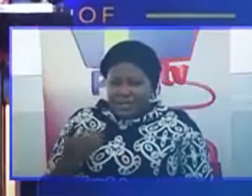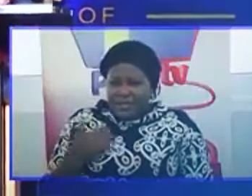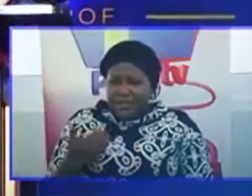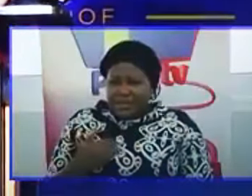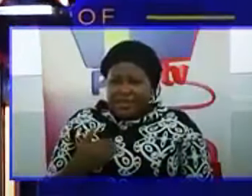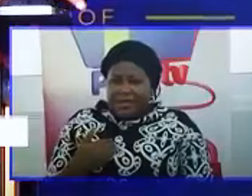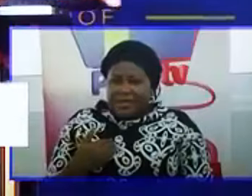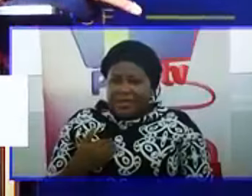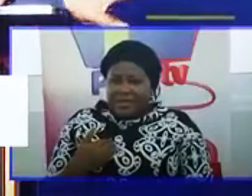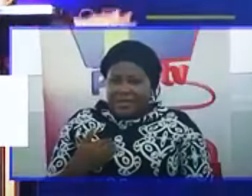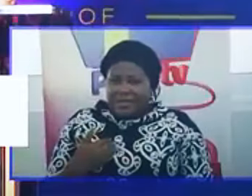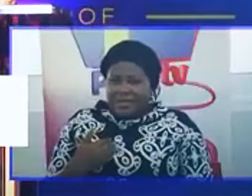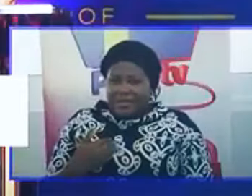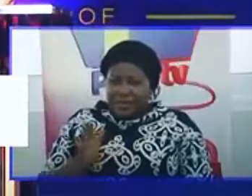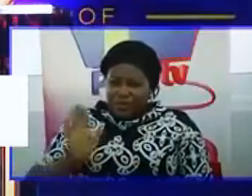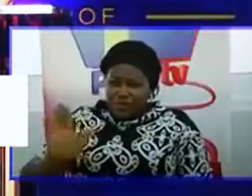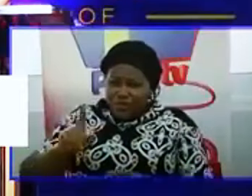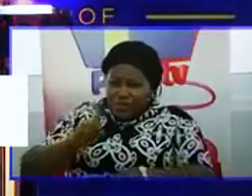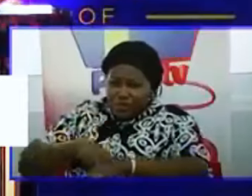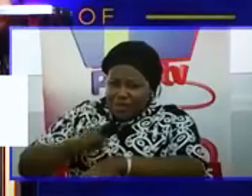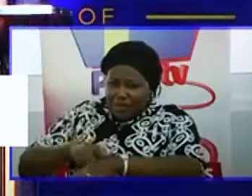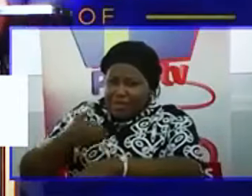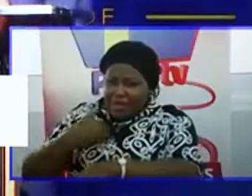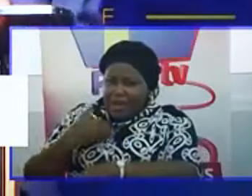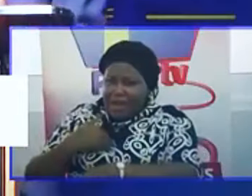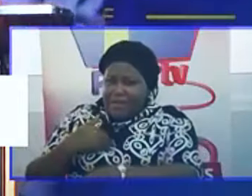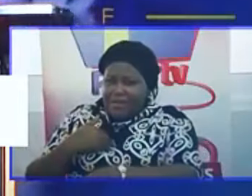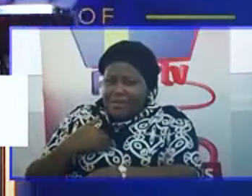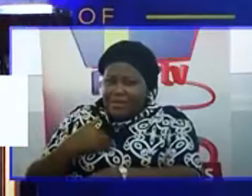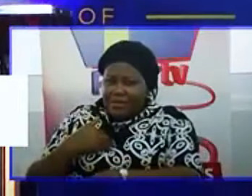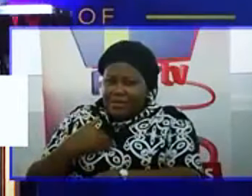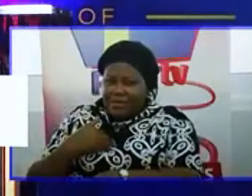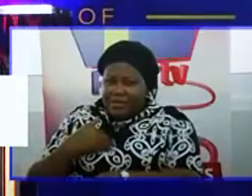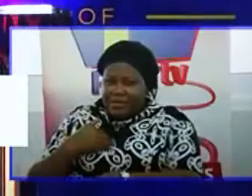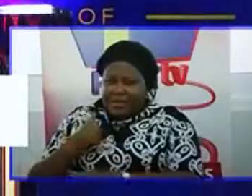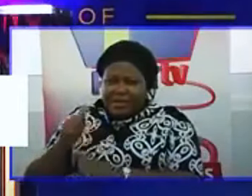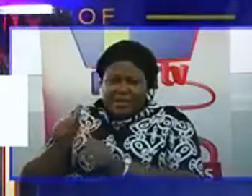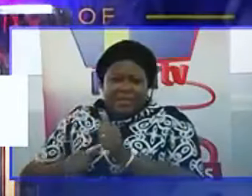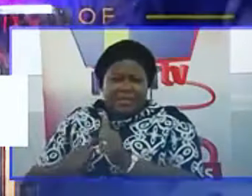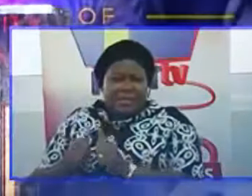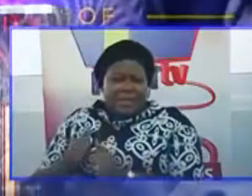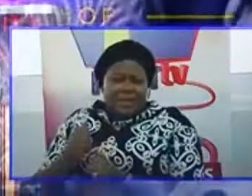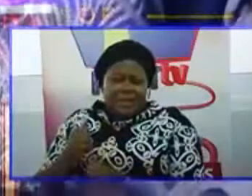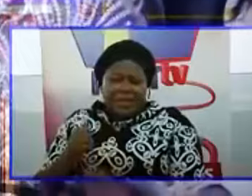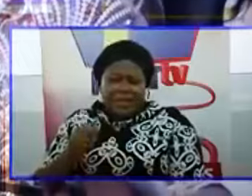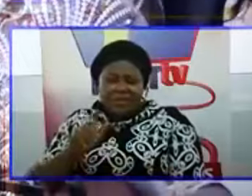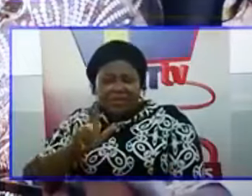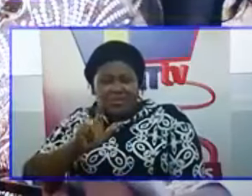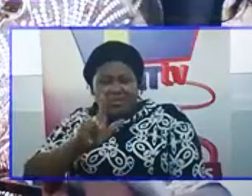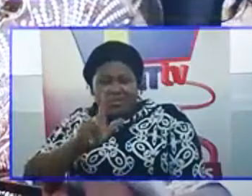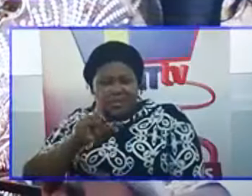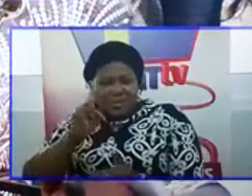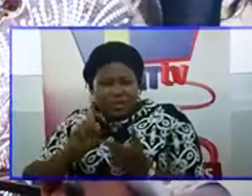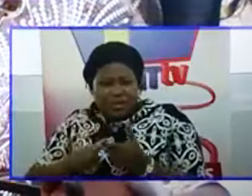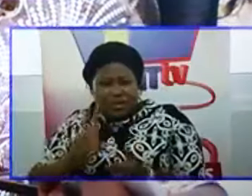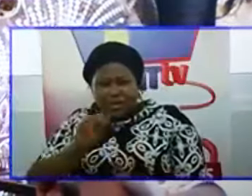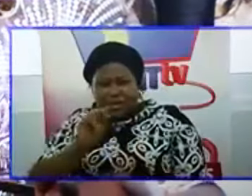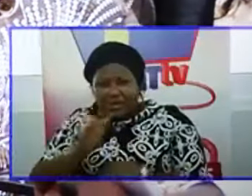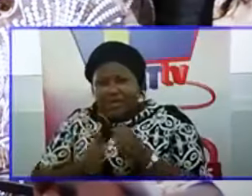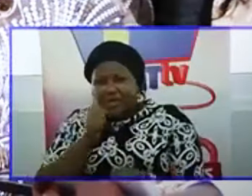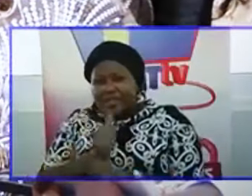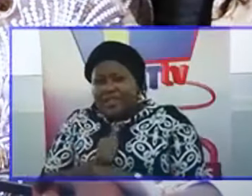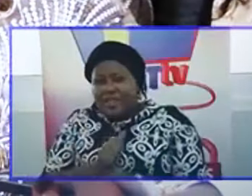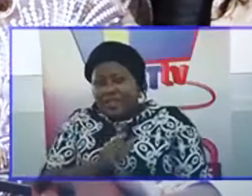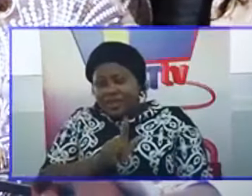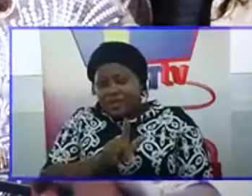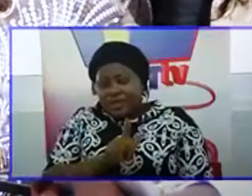They belong to a particular generation. It is about 23 to 30 years. Now, the first 23 to